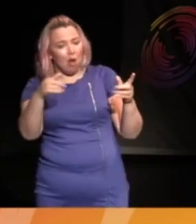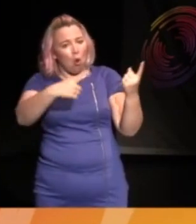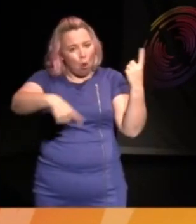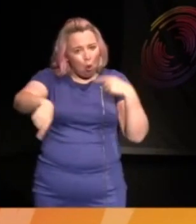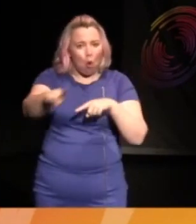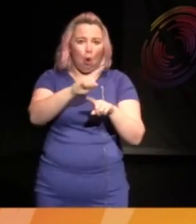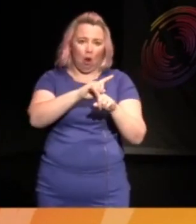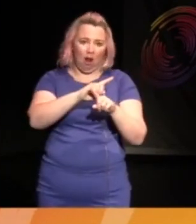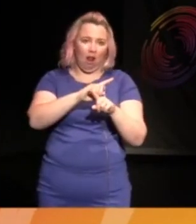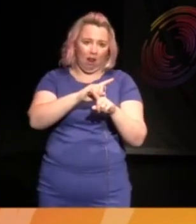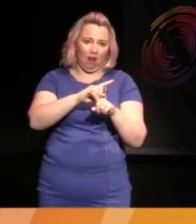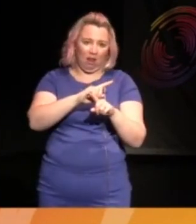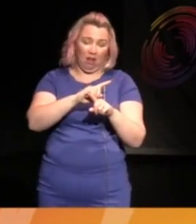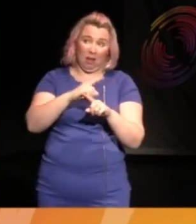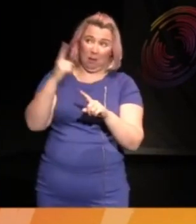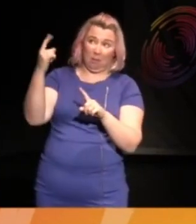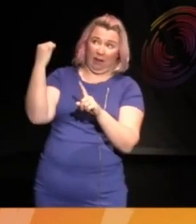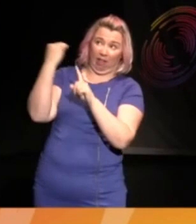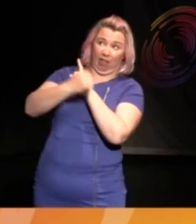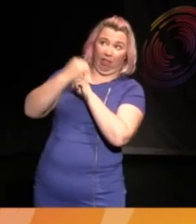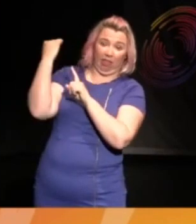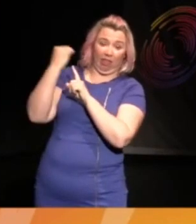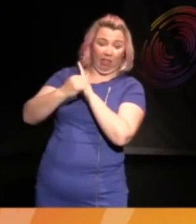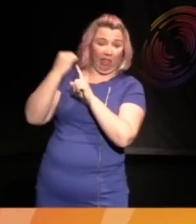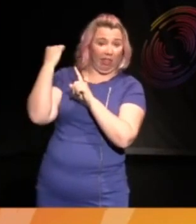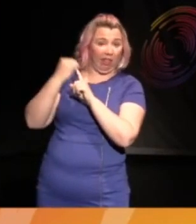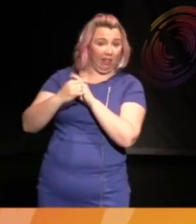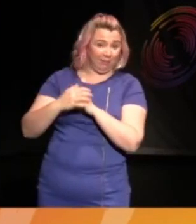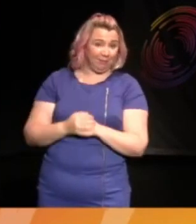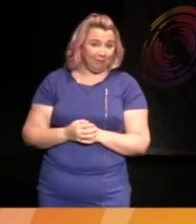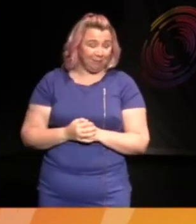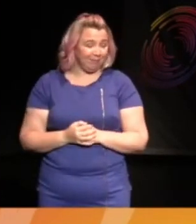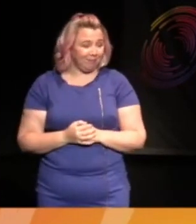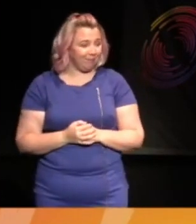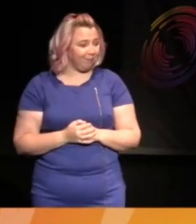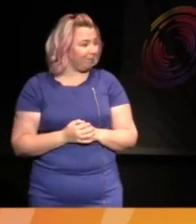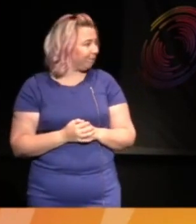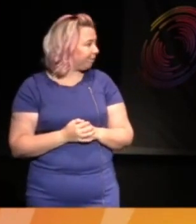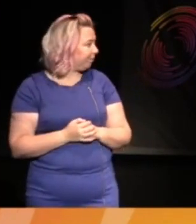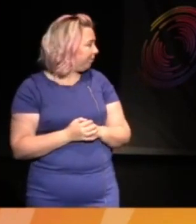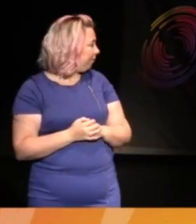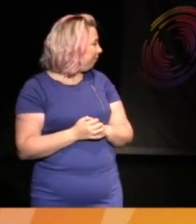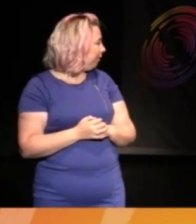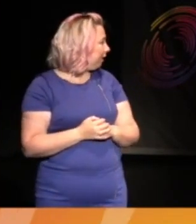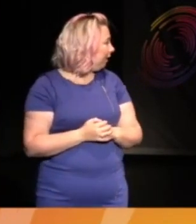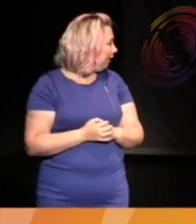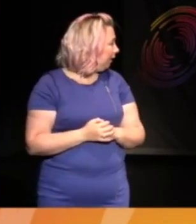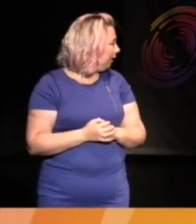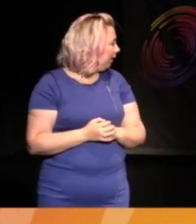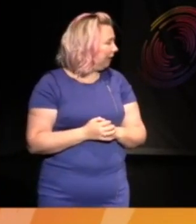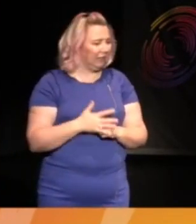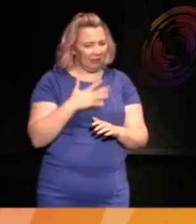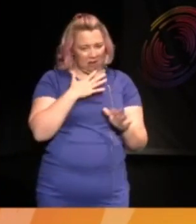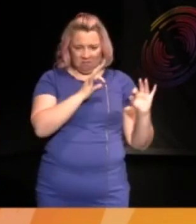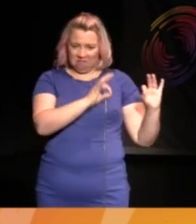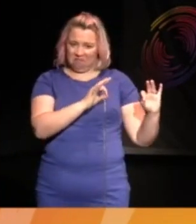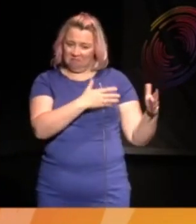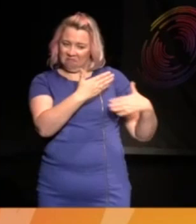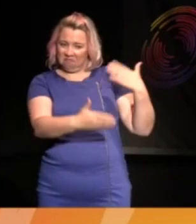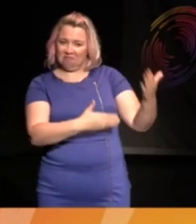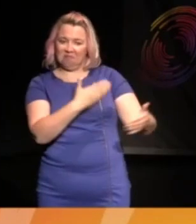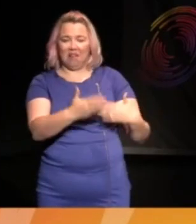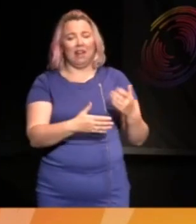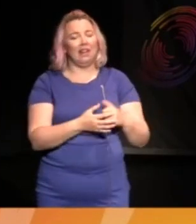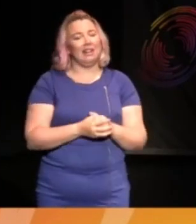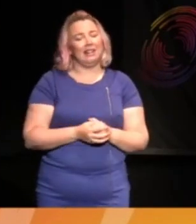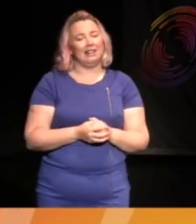eaten alive. Thank you. Stef, anything you want to add to that? I think that was very good. I